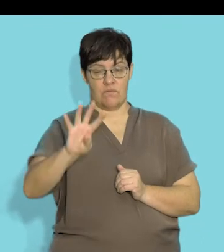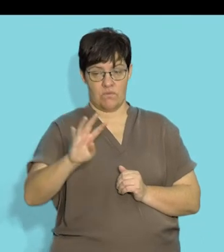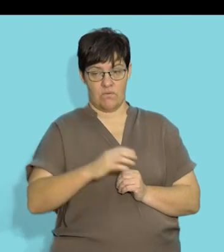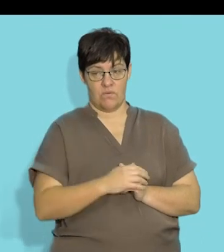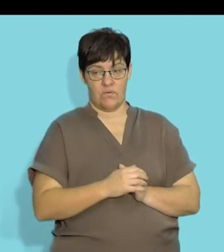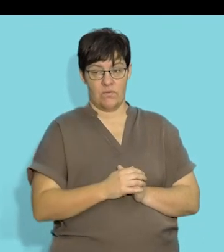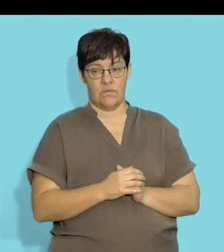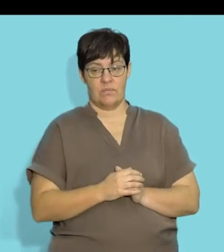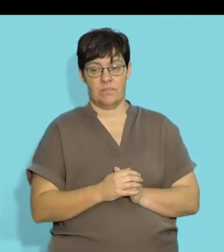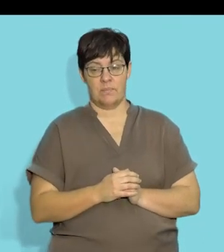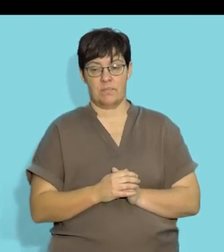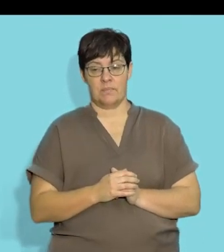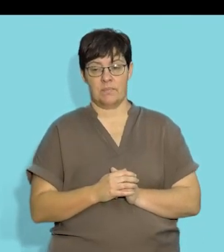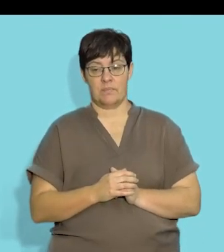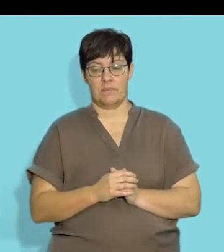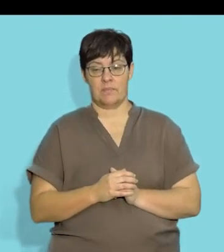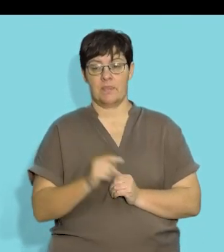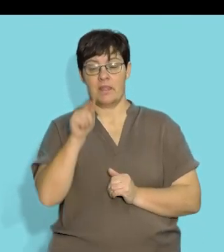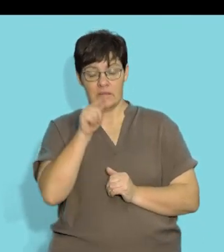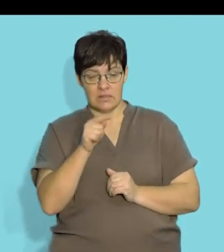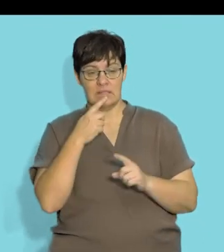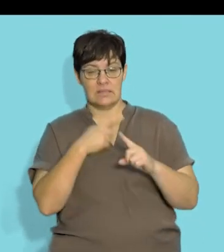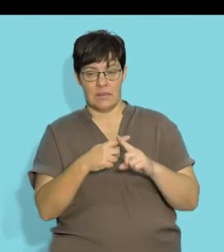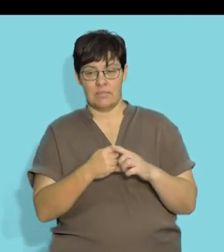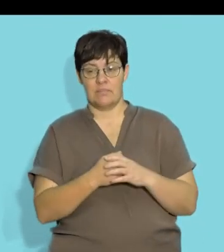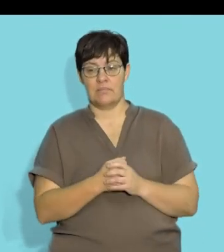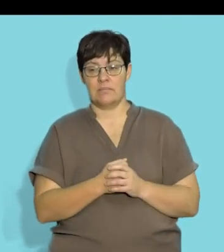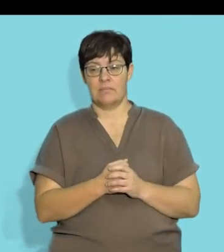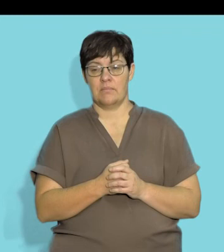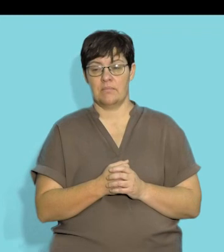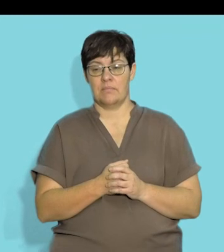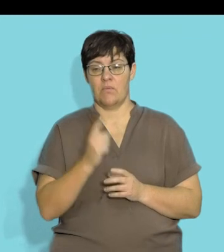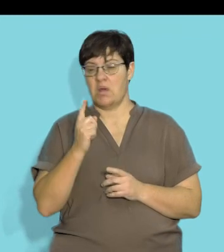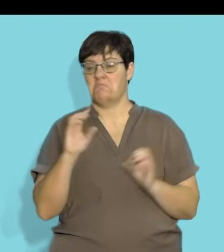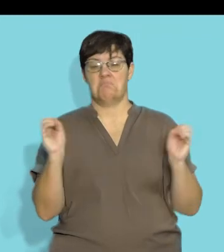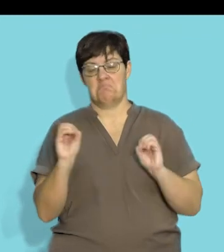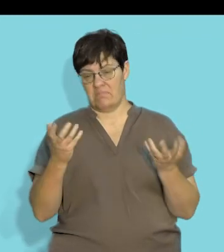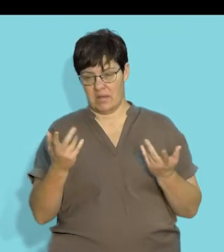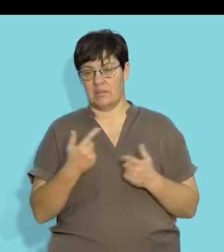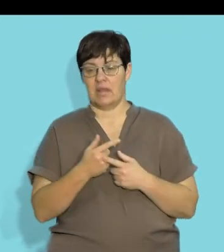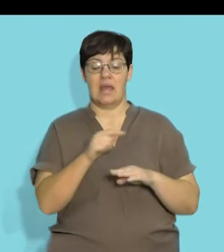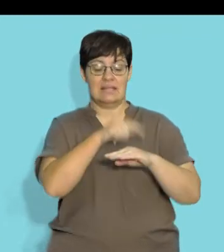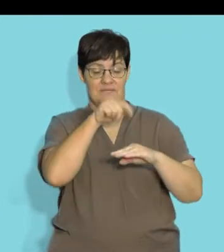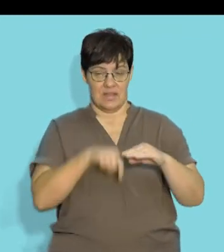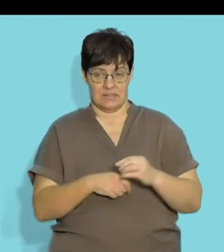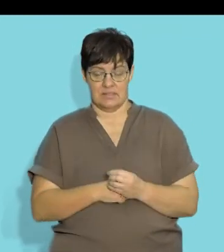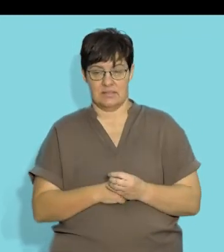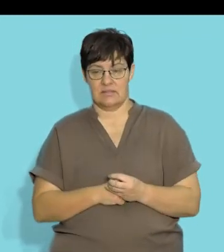0.04, okay? If you multiply that by 1, it won't change anything. And then we have to divide by,